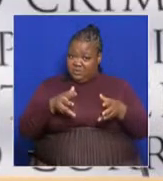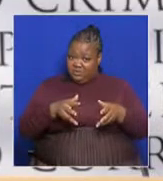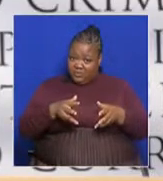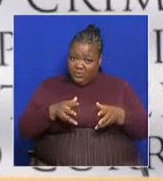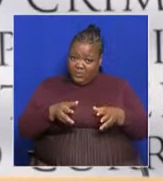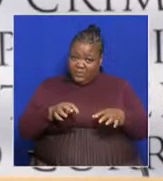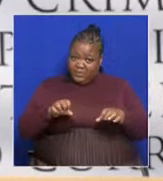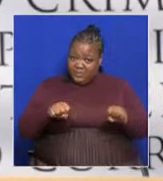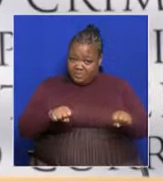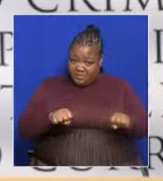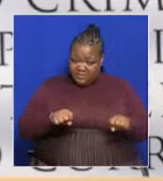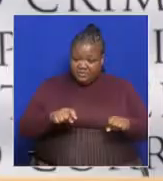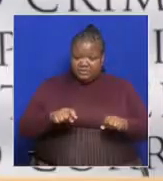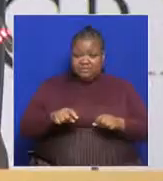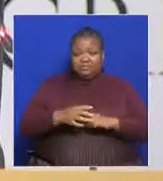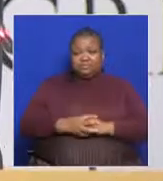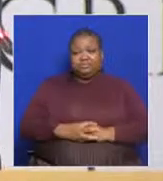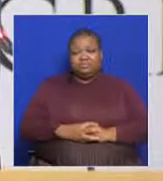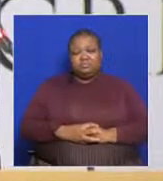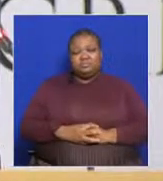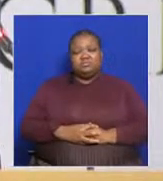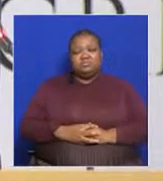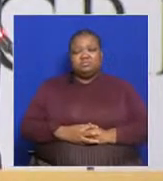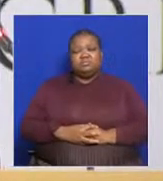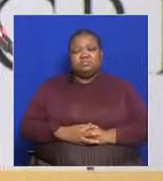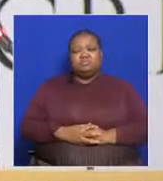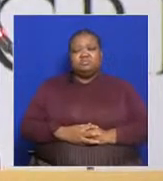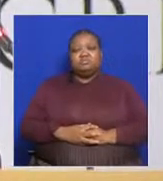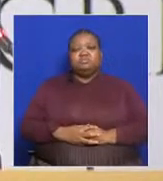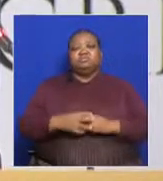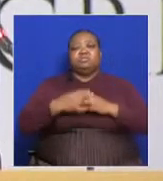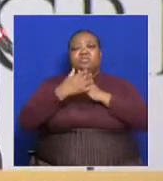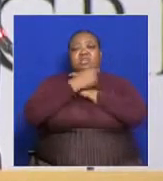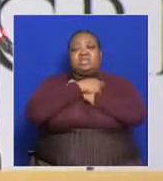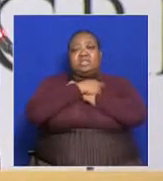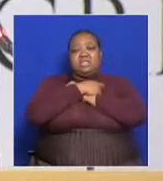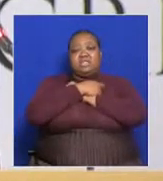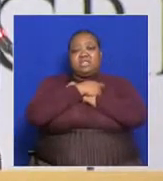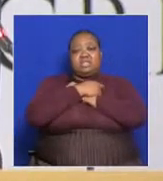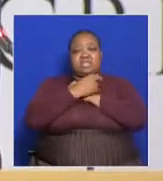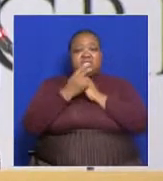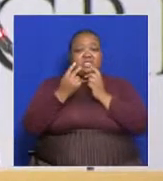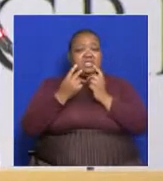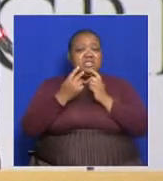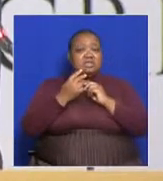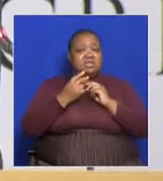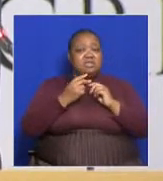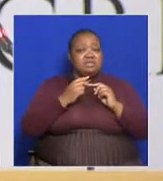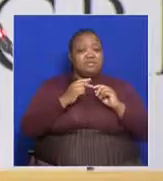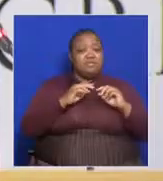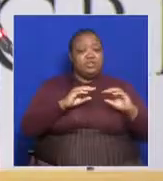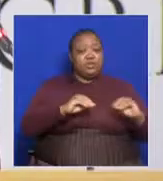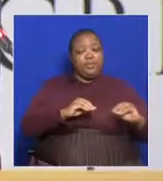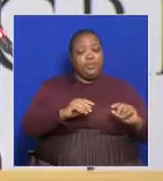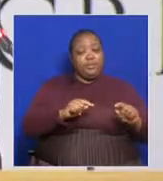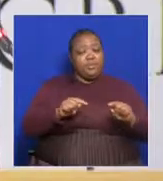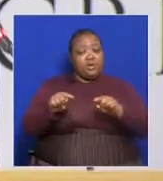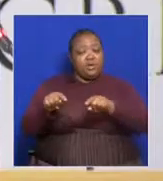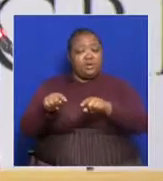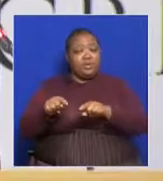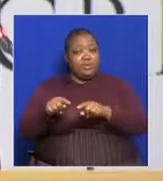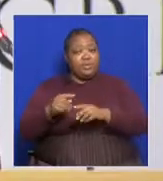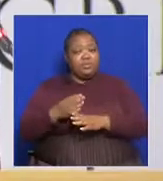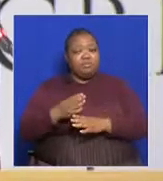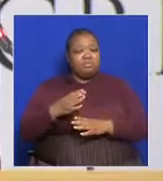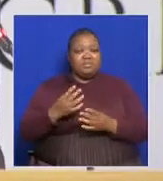I went off from leave to attend a normal search, it doesn't really matter on the amount, the magnitude, but this,